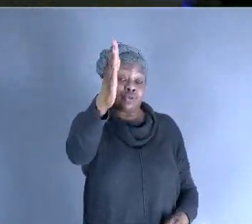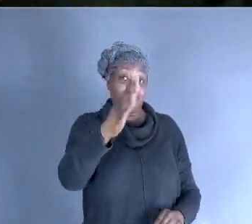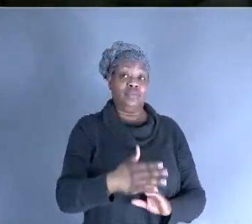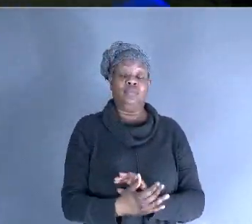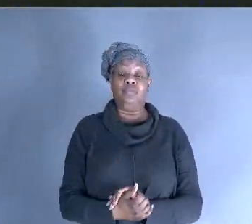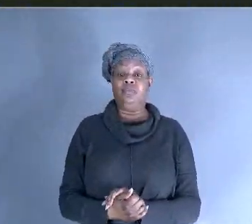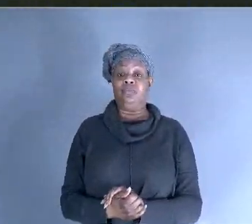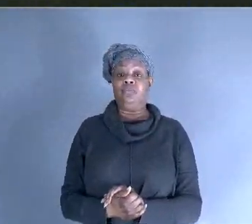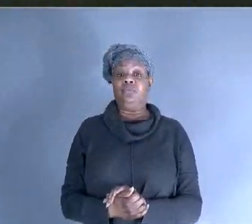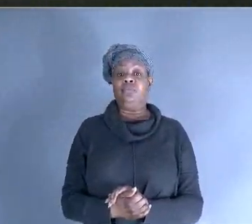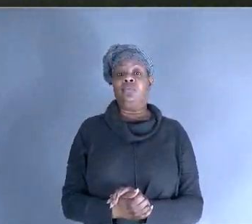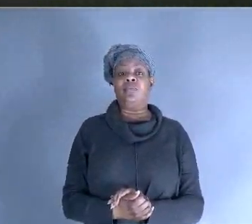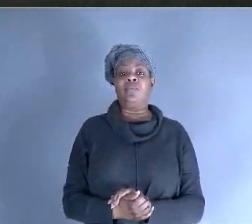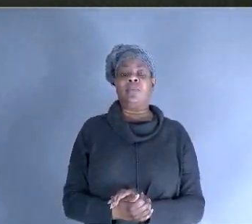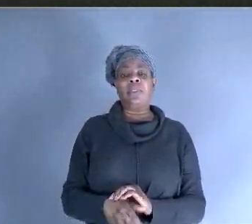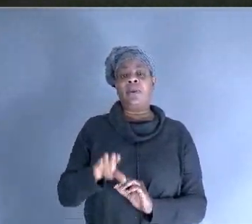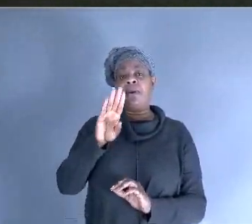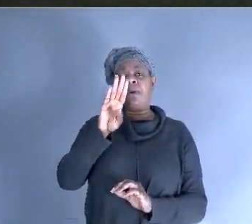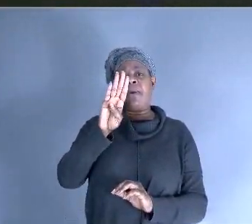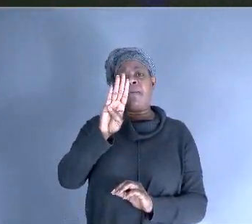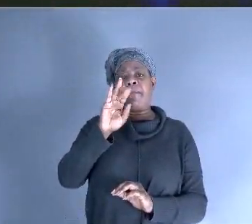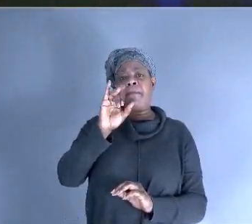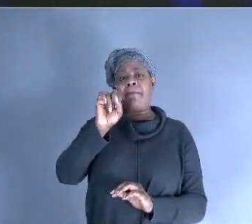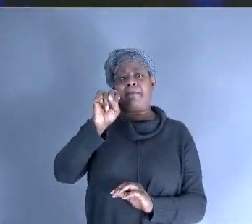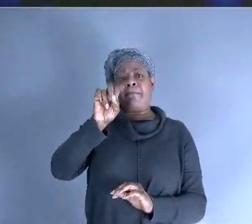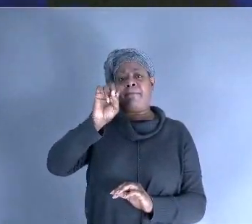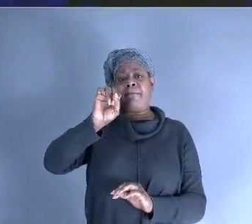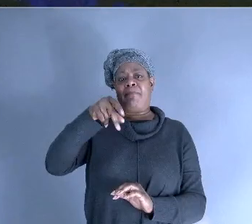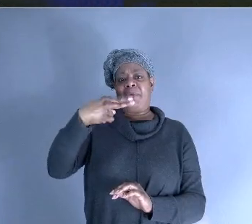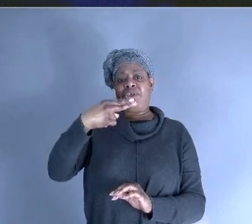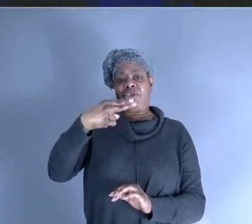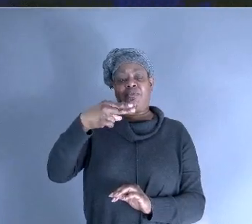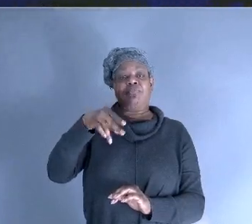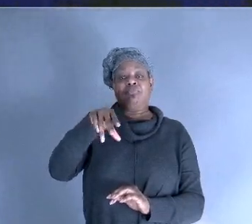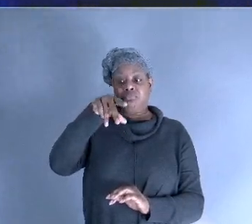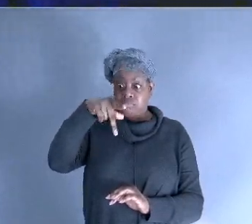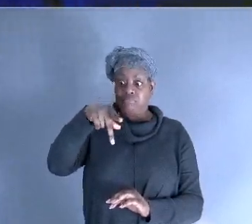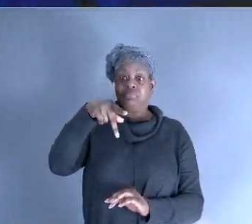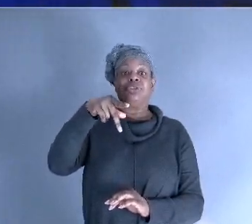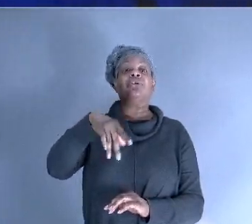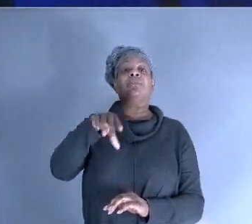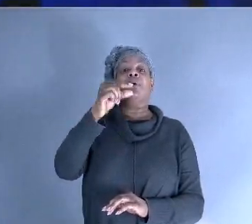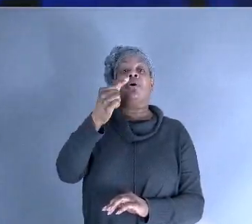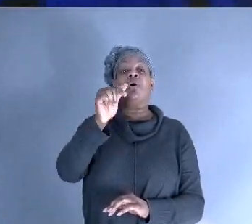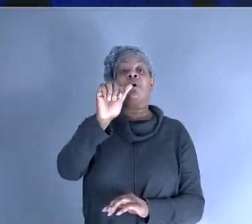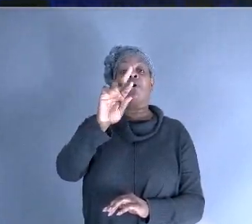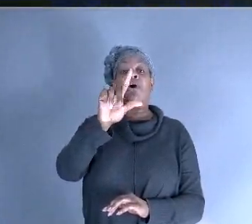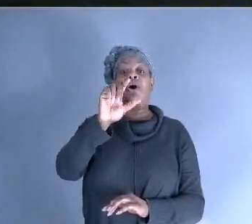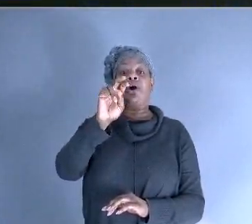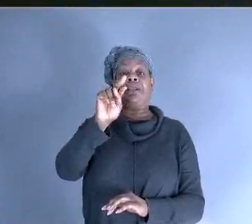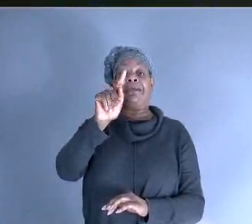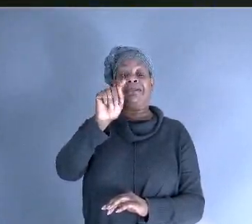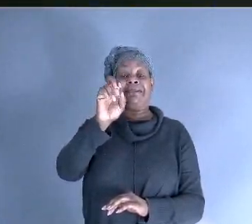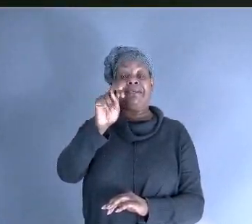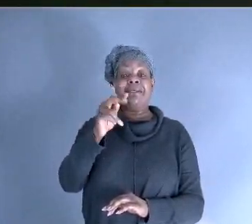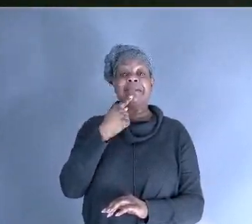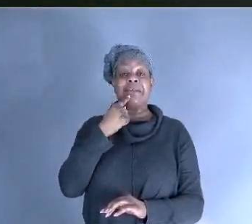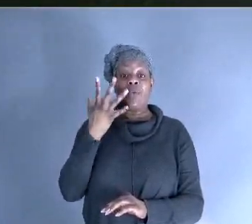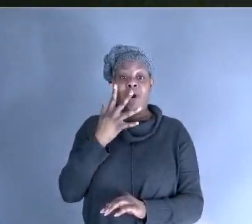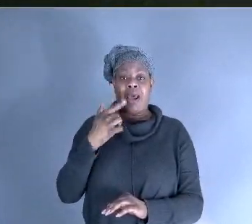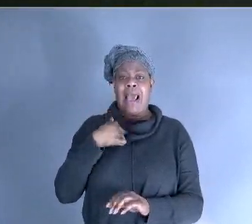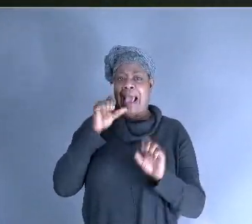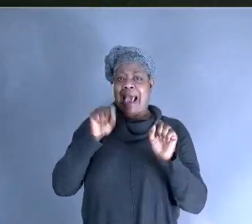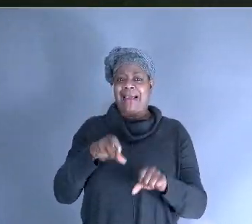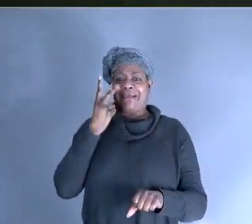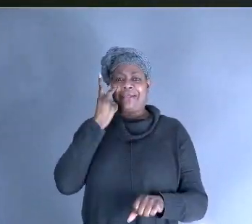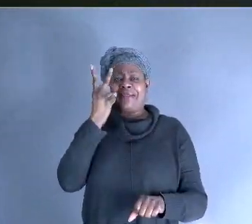Bishop Garlington used to say, I can see you in your future, and you look much better than